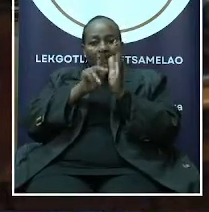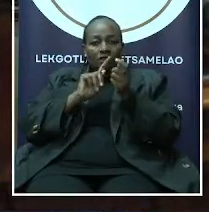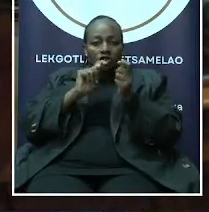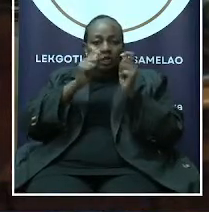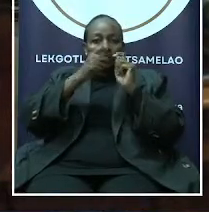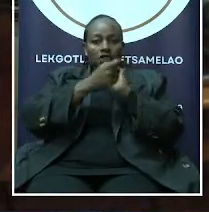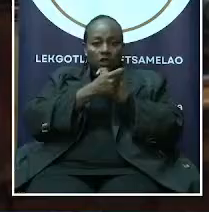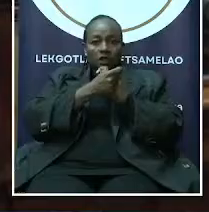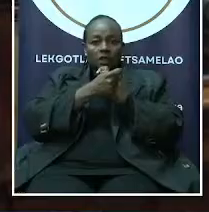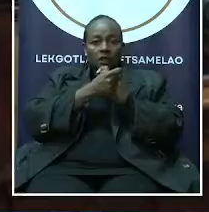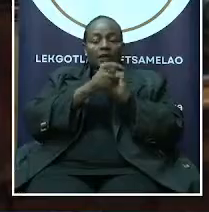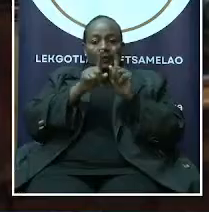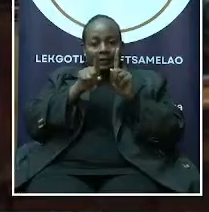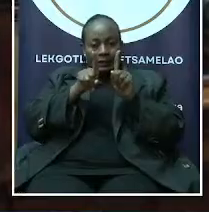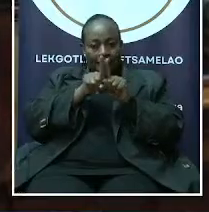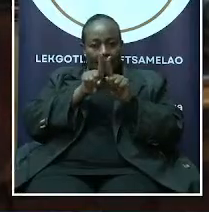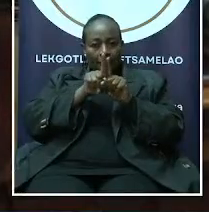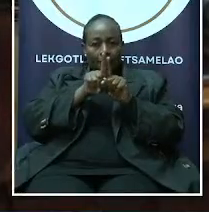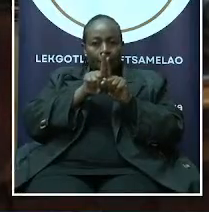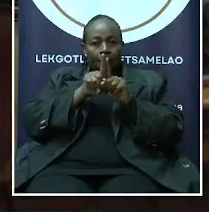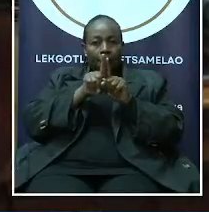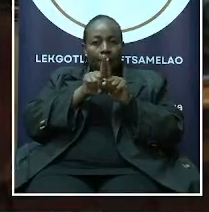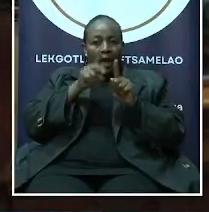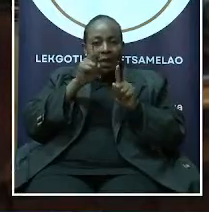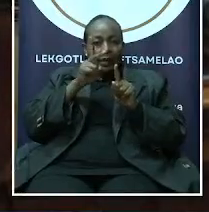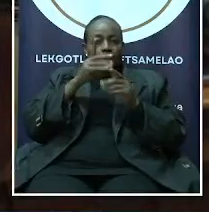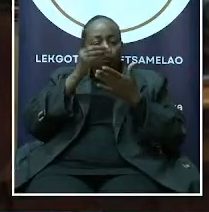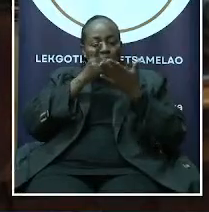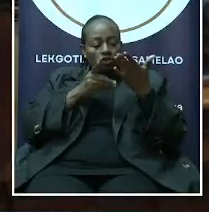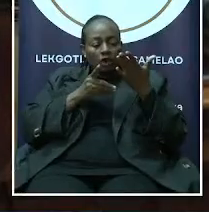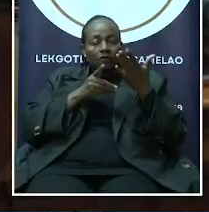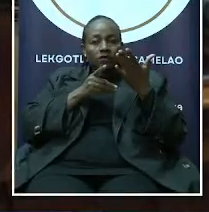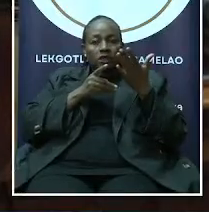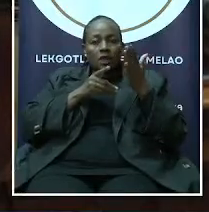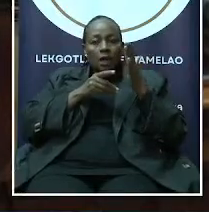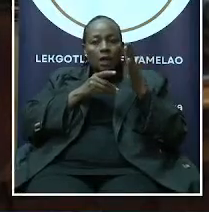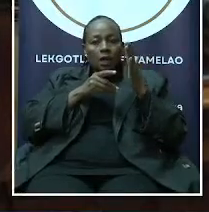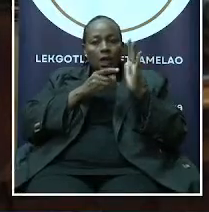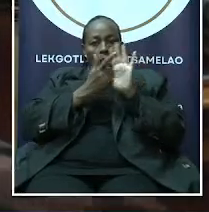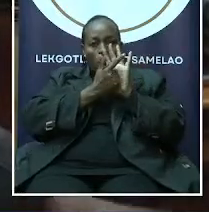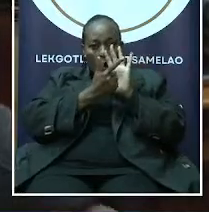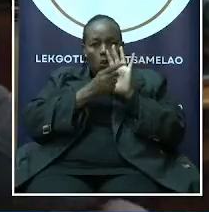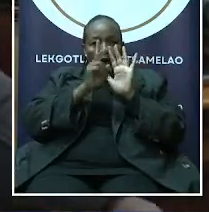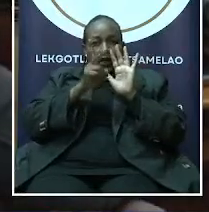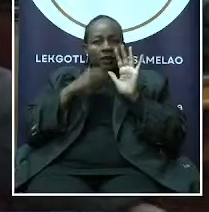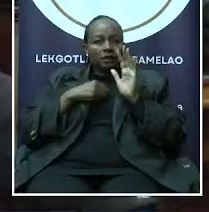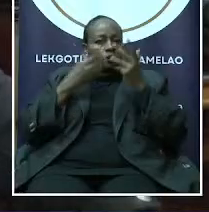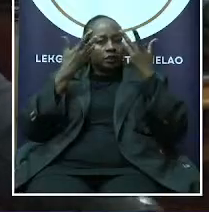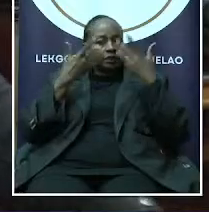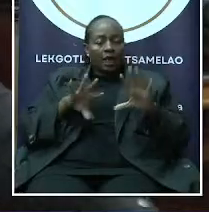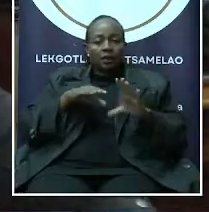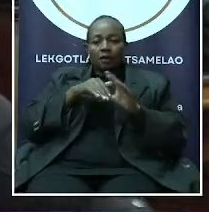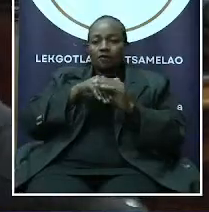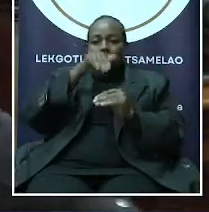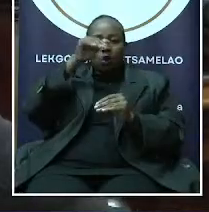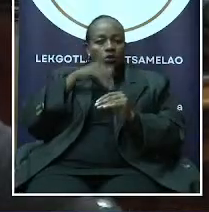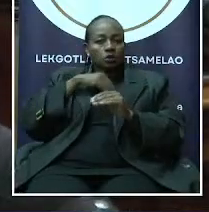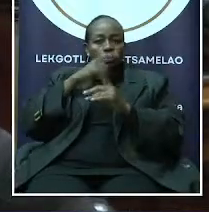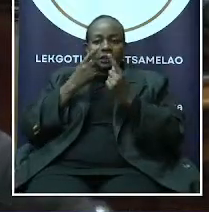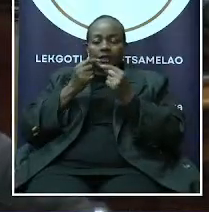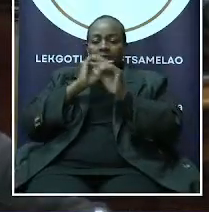and legislative redesign seriously. We are done voting, we've done